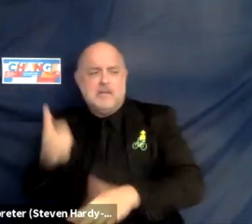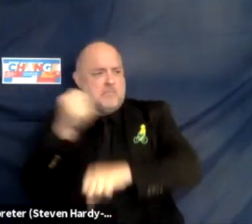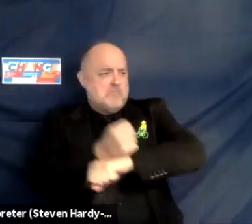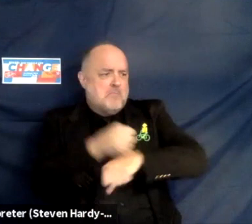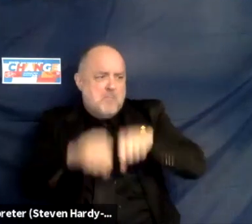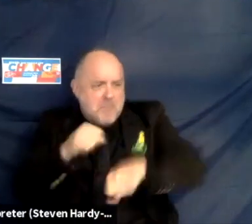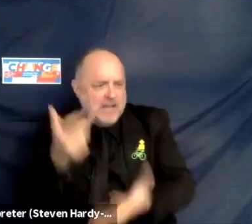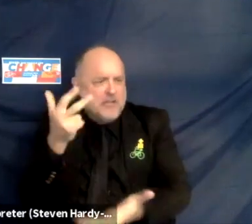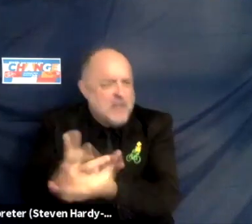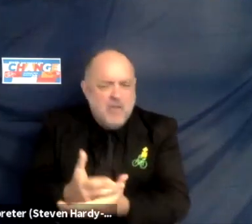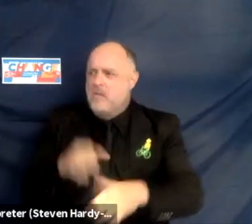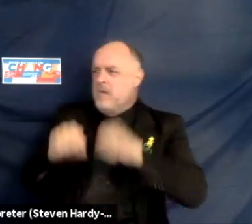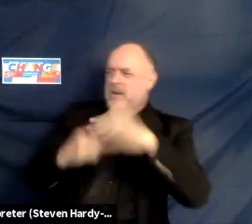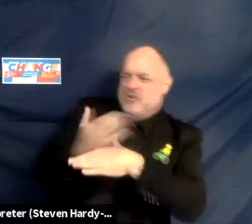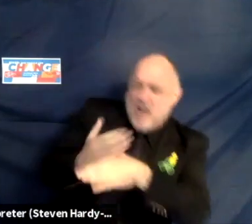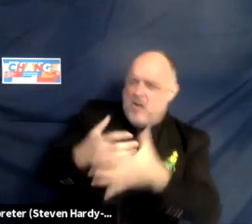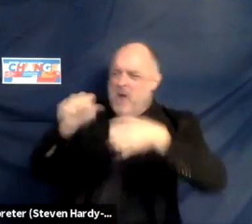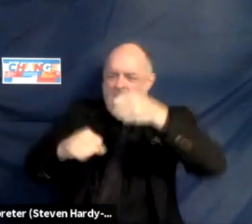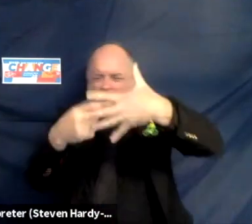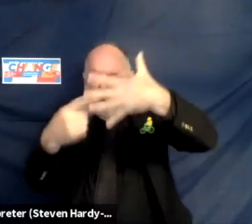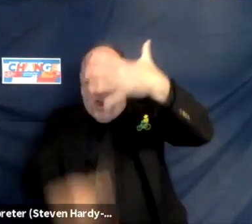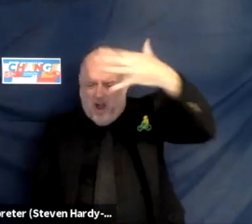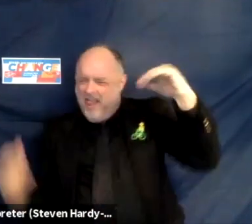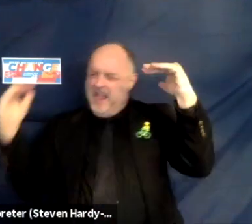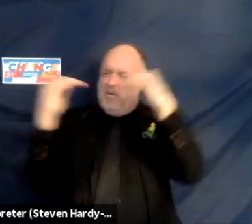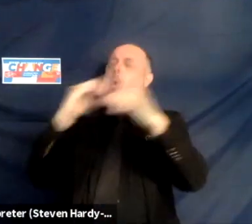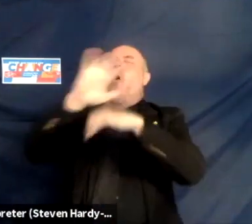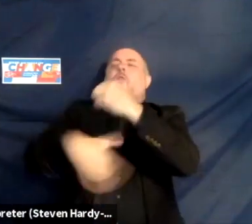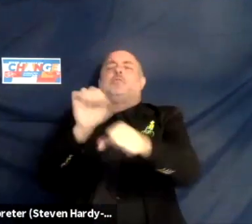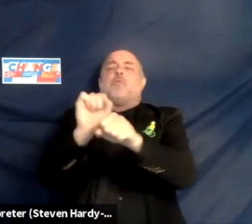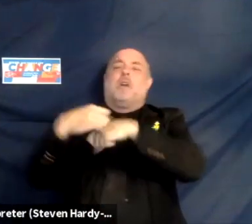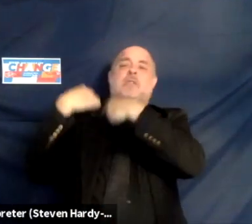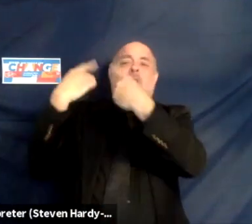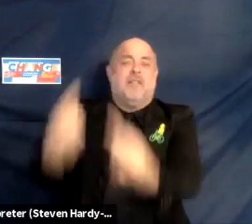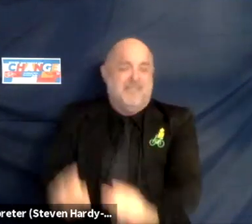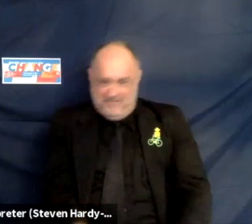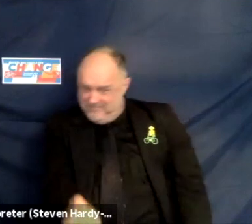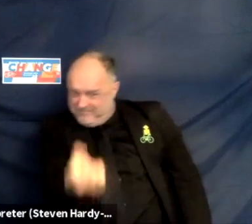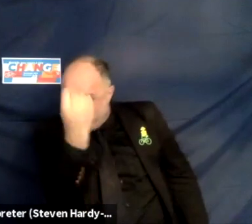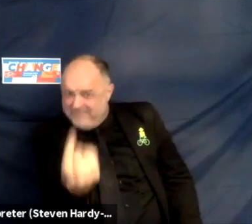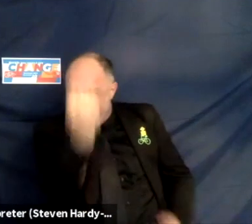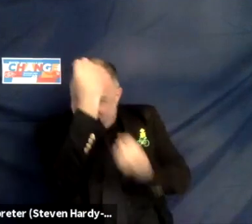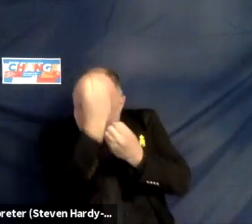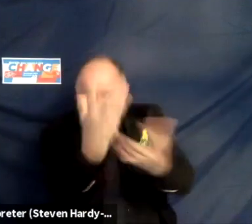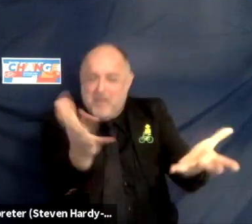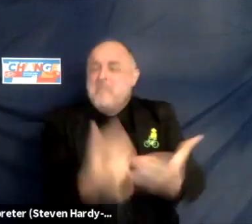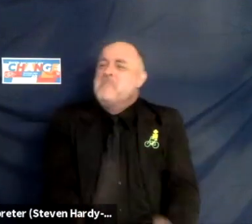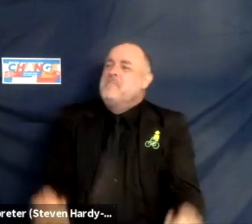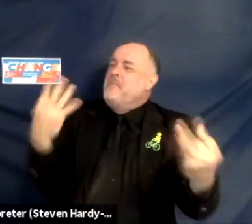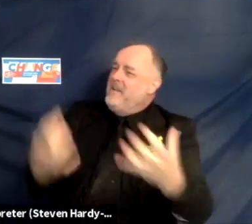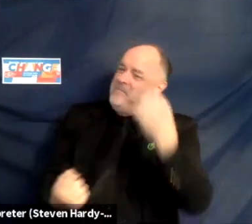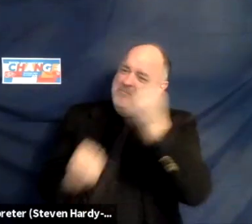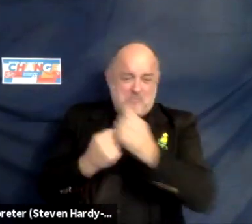share, equity, all of the things that you work on. And so I want you to know that you have many partners and champions here in the department,